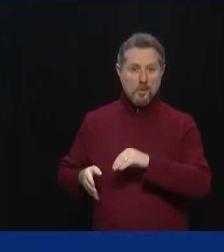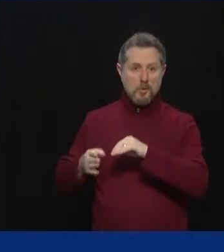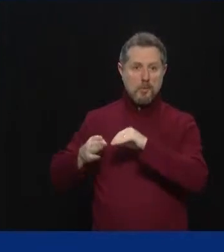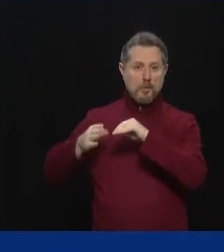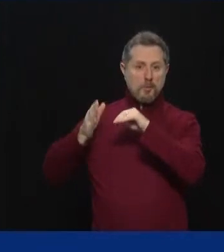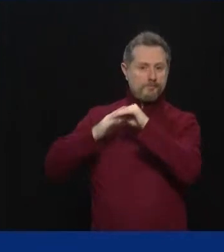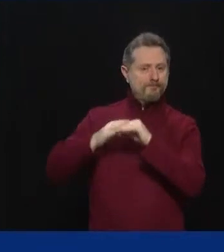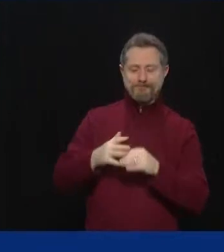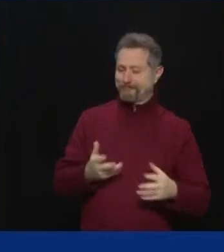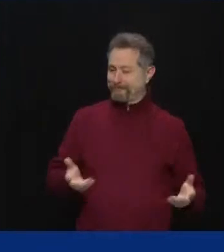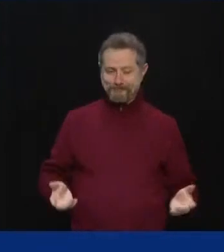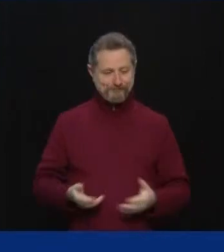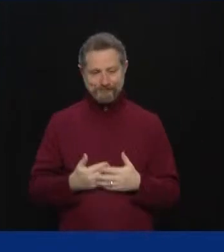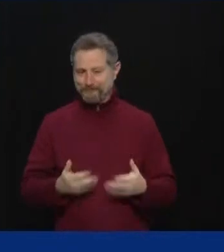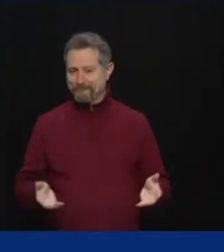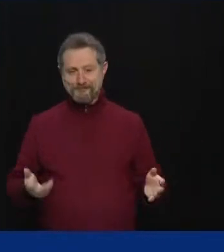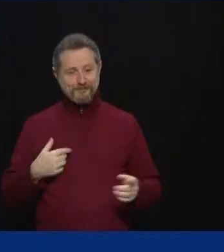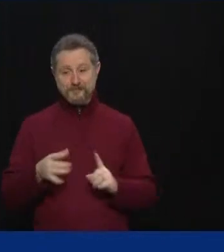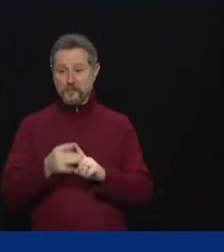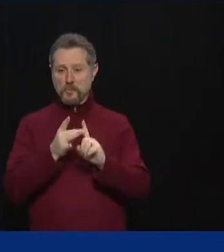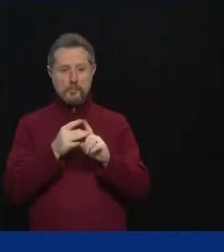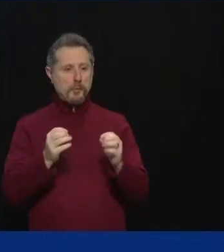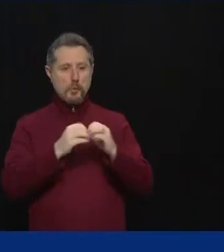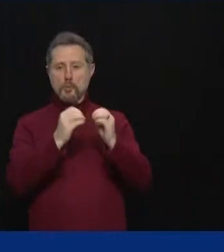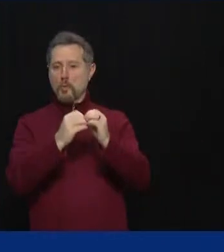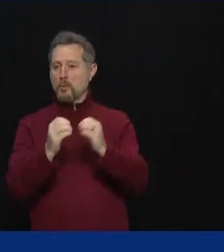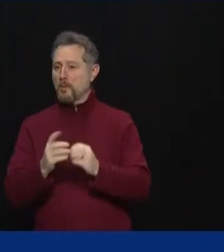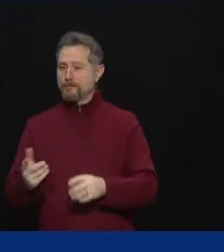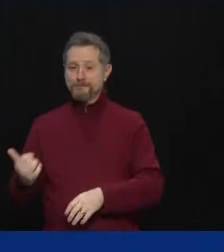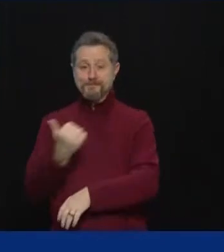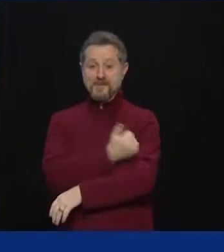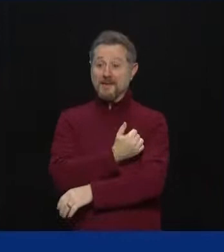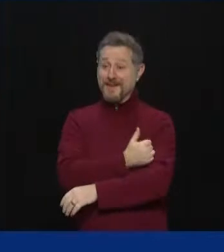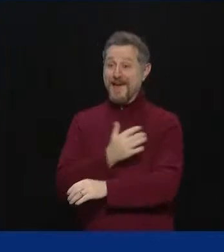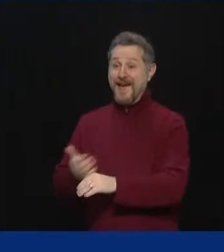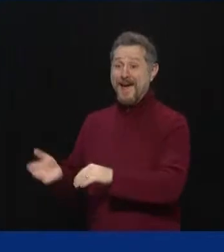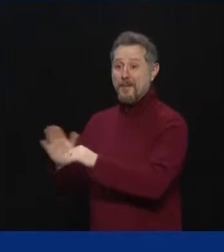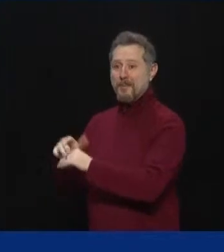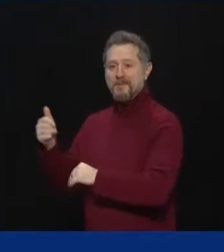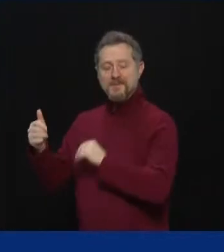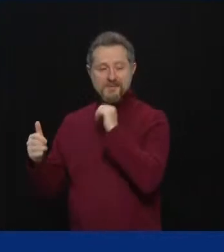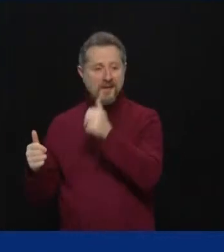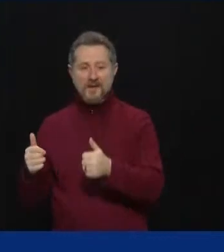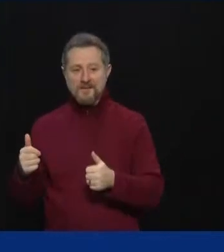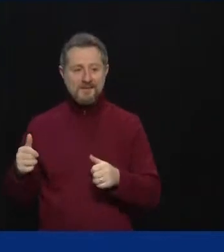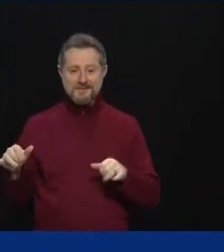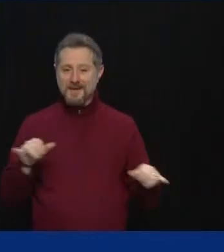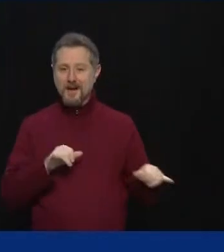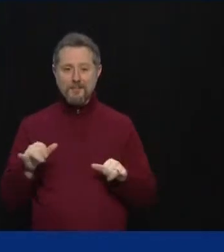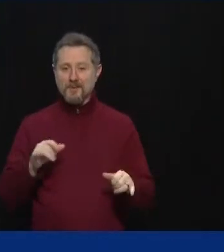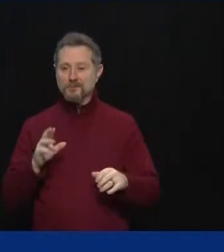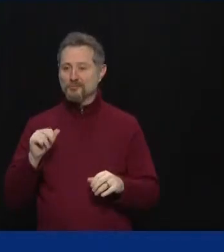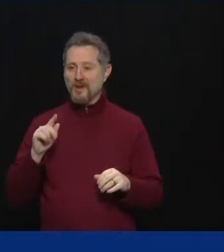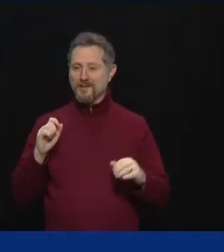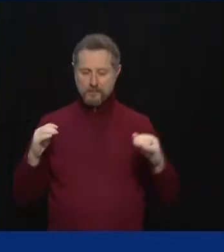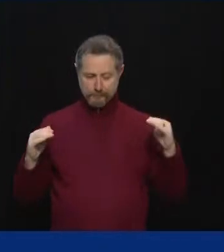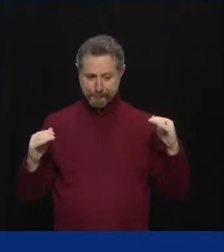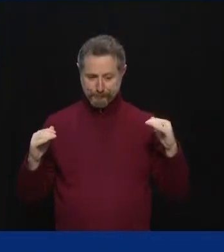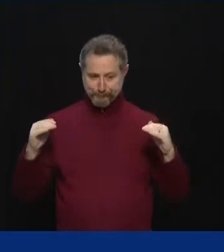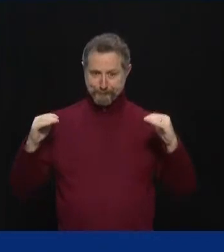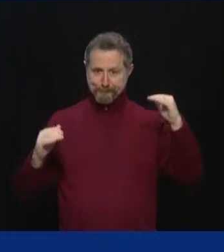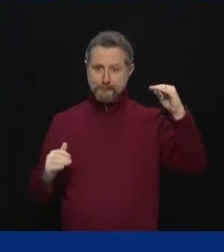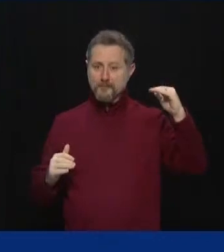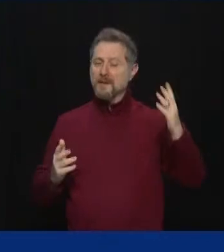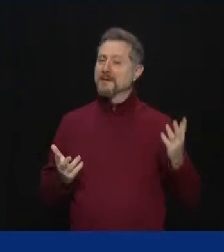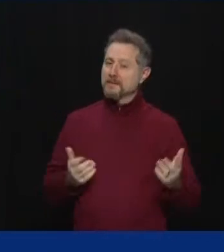seen infections go up. And vaccinations are going up, but not at the rate we want them to see. So we've been talking about